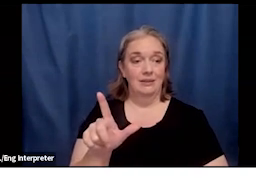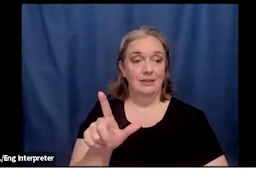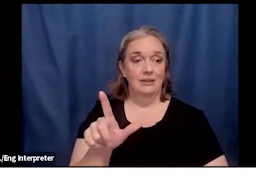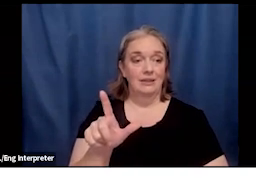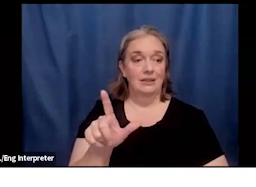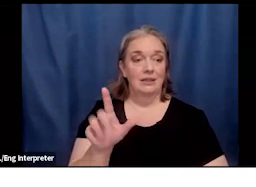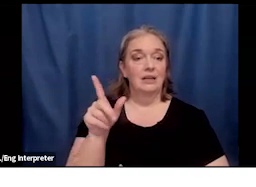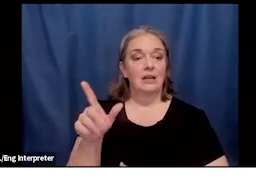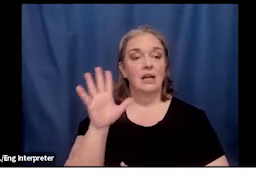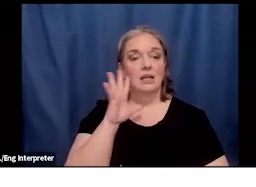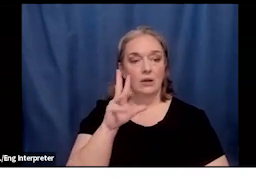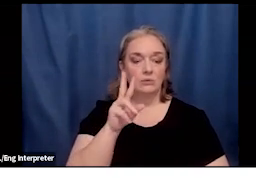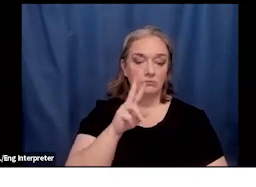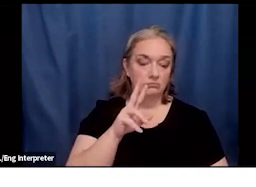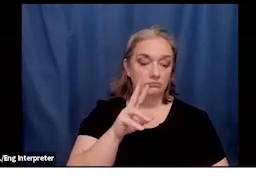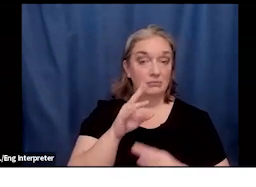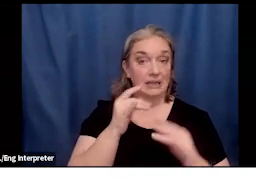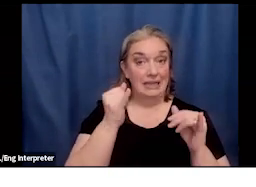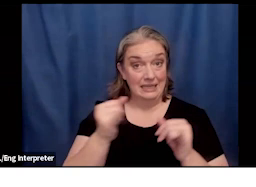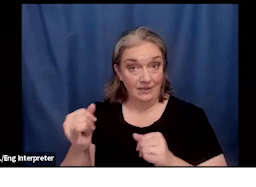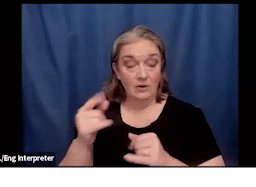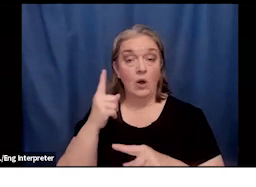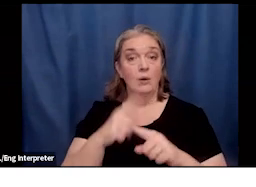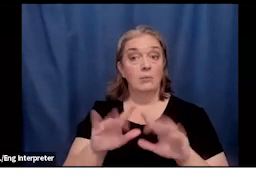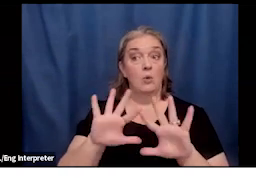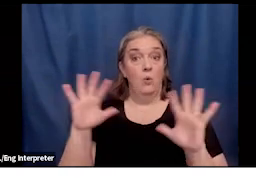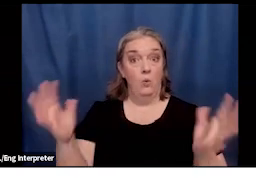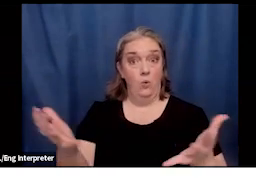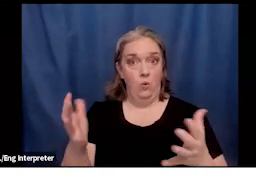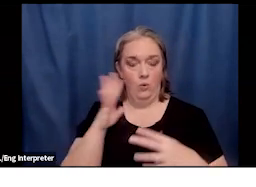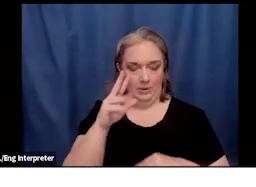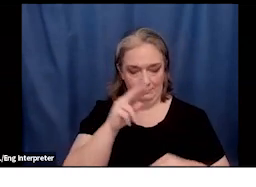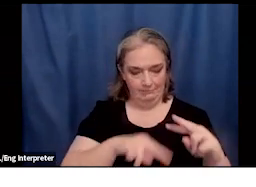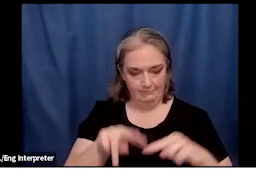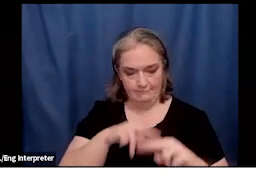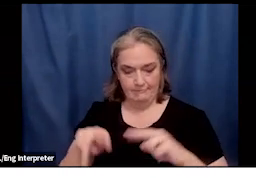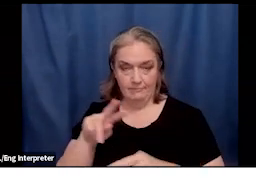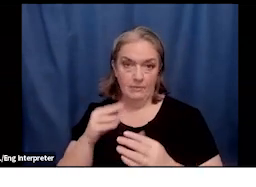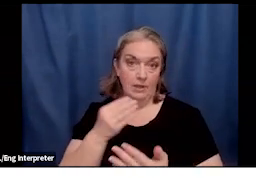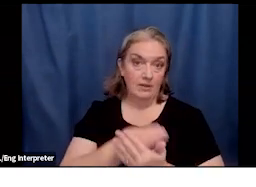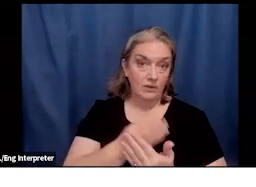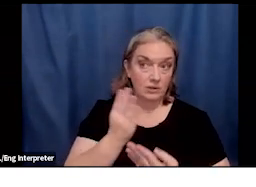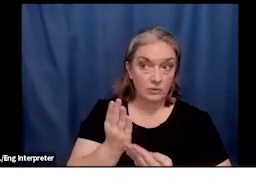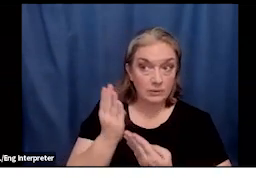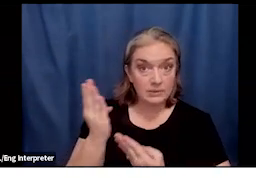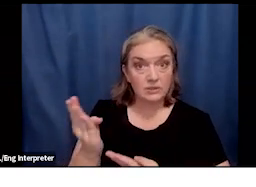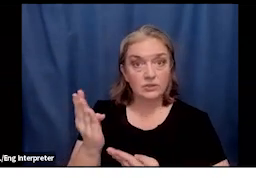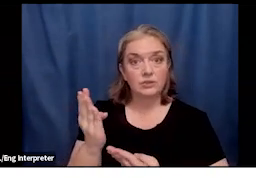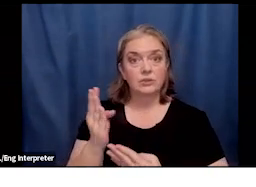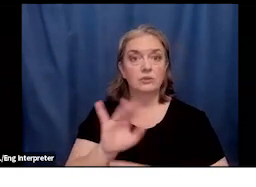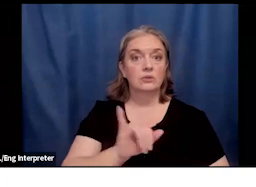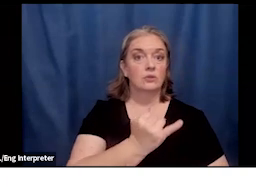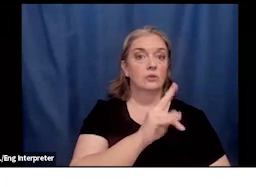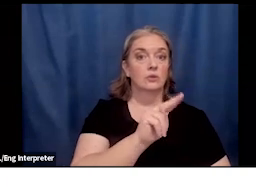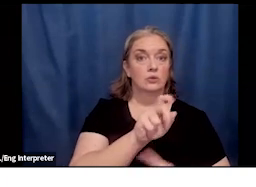both reviews and scores individually and meets as a whole group to make funding recommendations between the months of